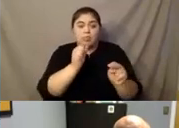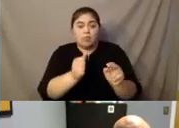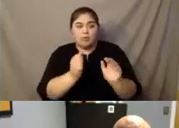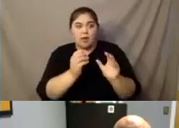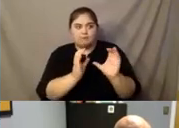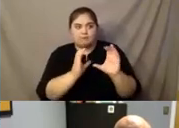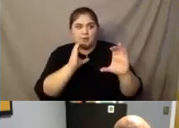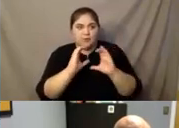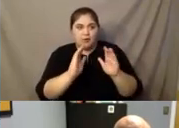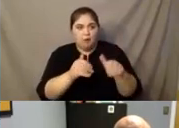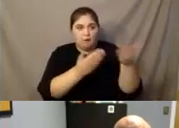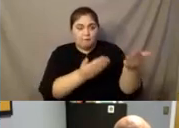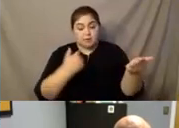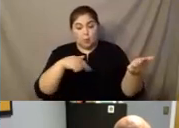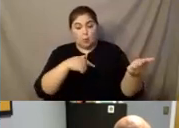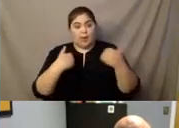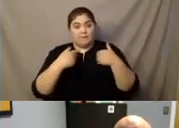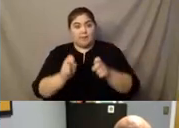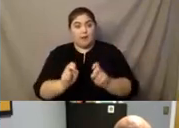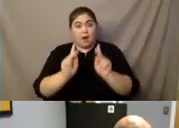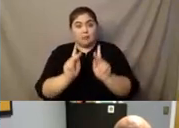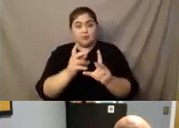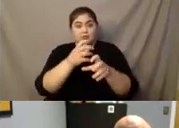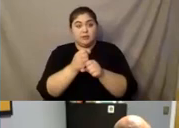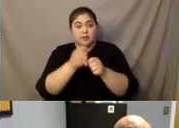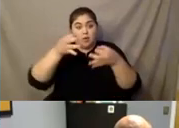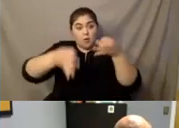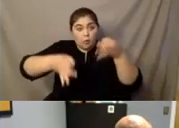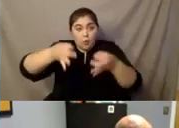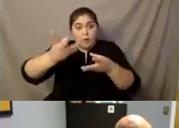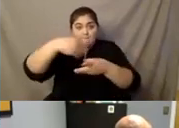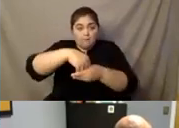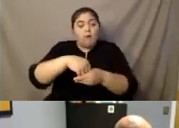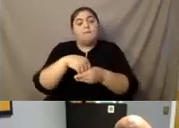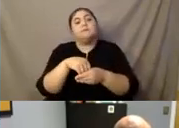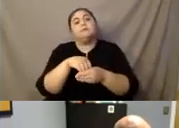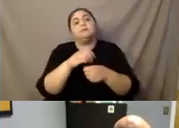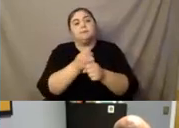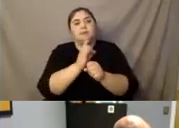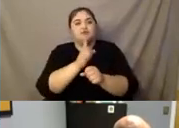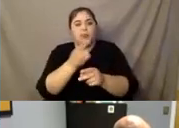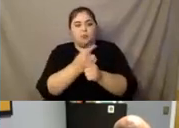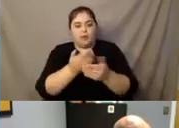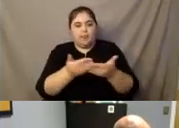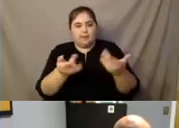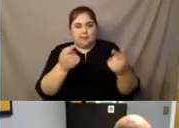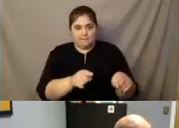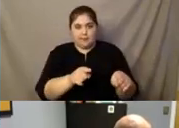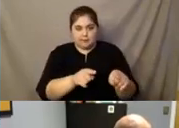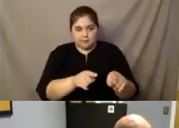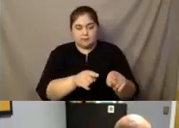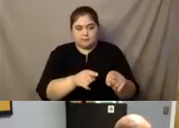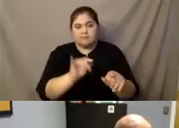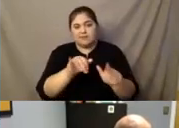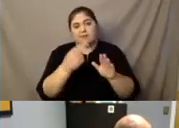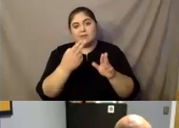defendants, we have the opportunity to get a court involved to make sure that the right thing is happening. So called a